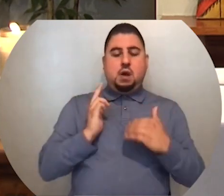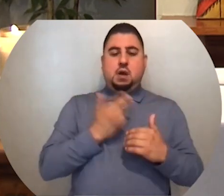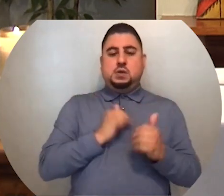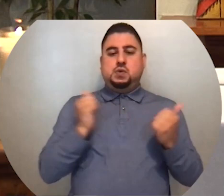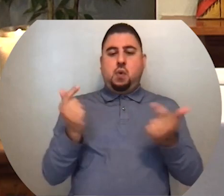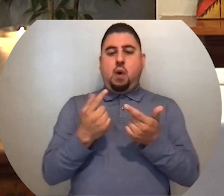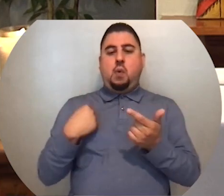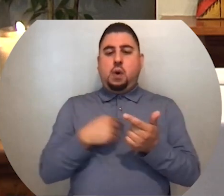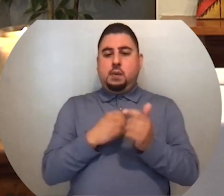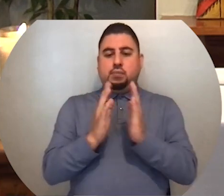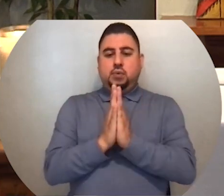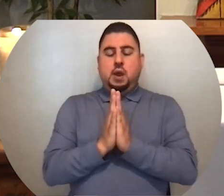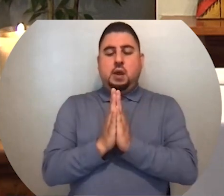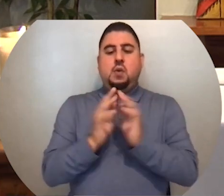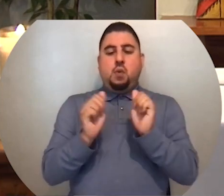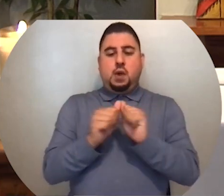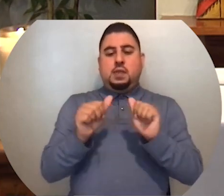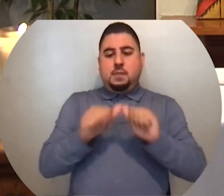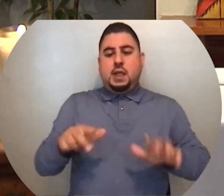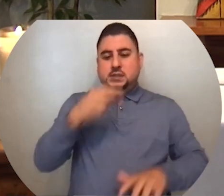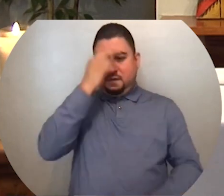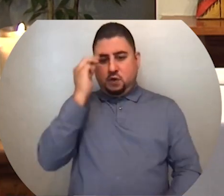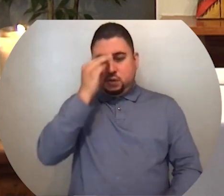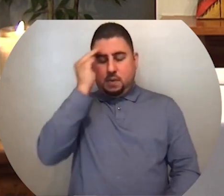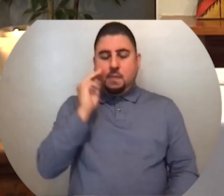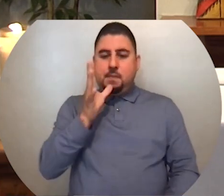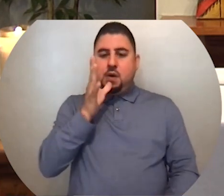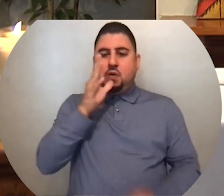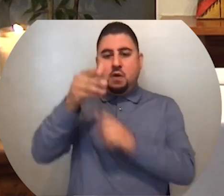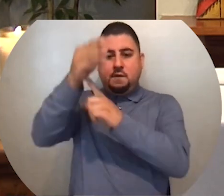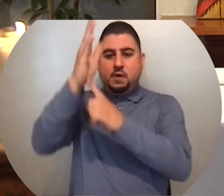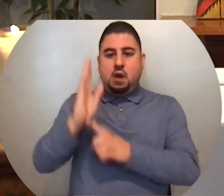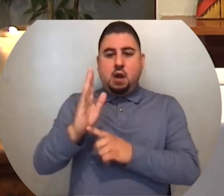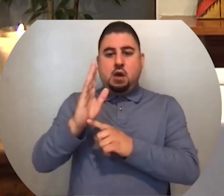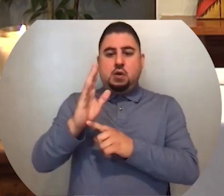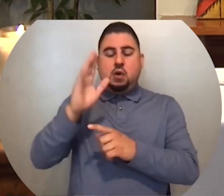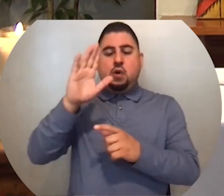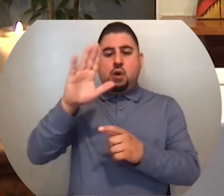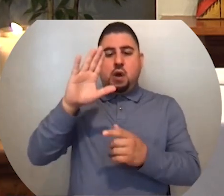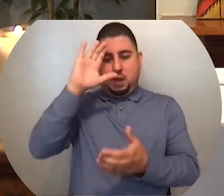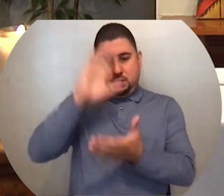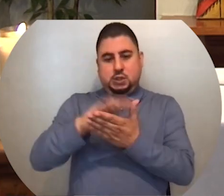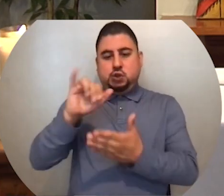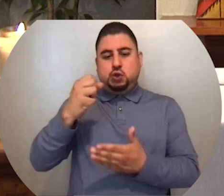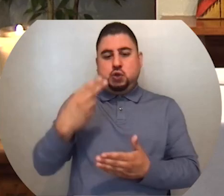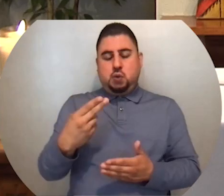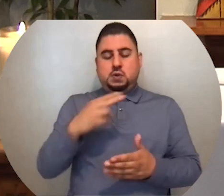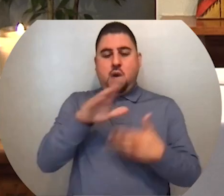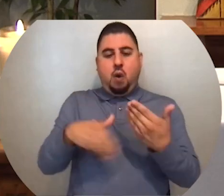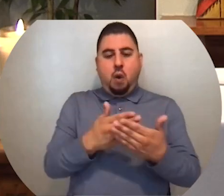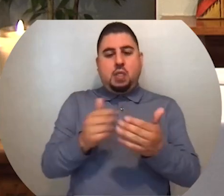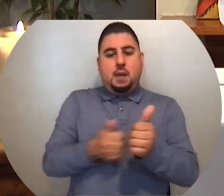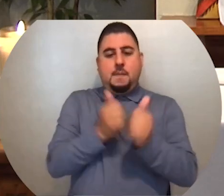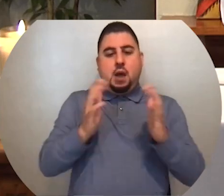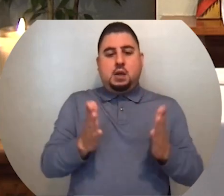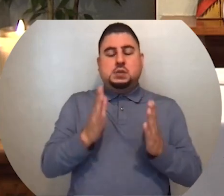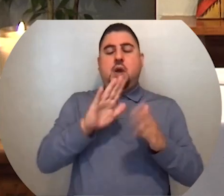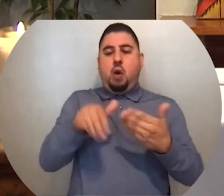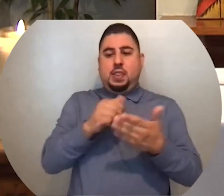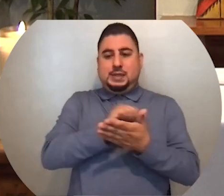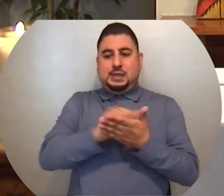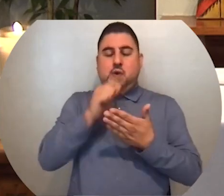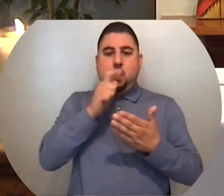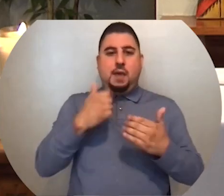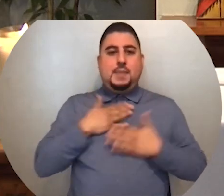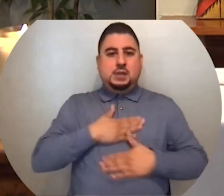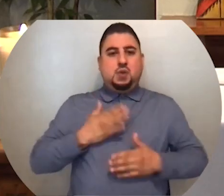on us all, we pray, that with the blessed Virgin Mary, Mother of God, with blessed Joseph, her spouse, with the blessed apostles, and all the